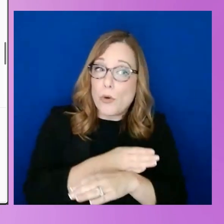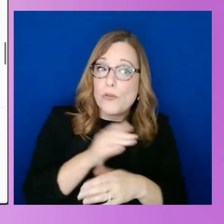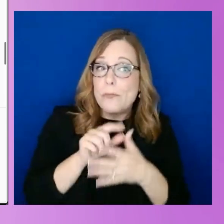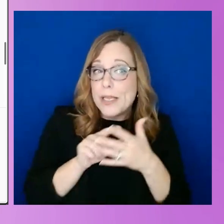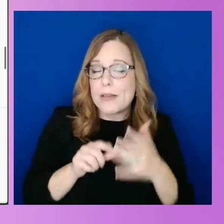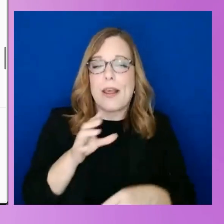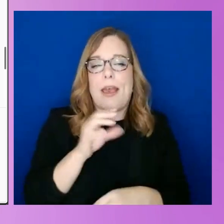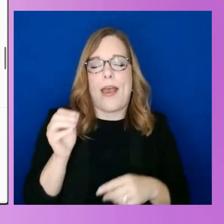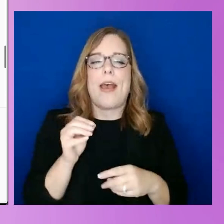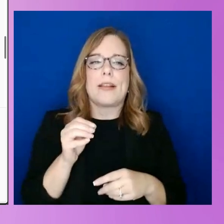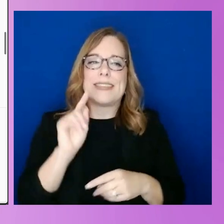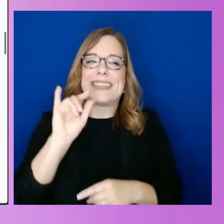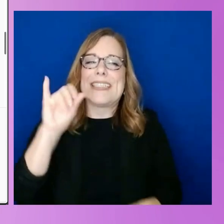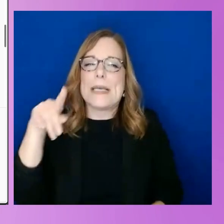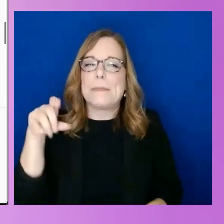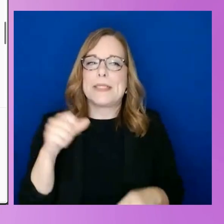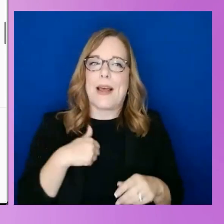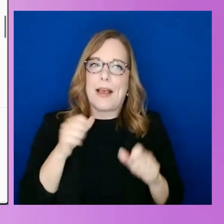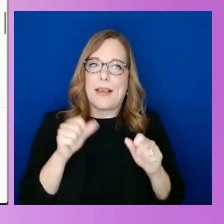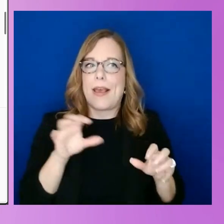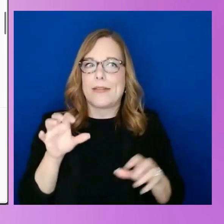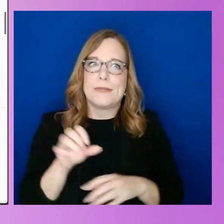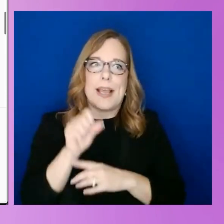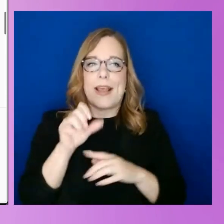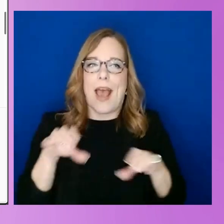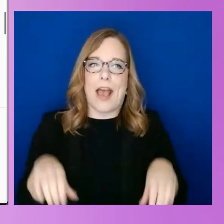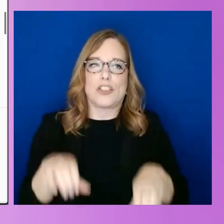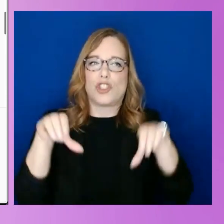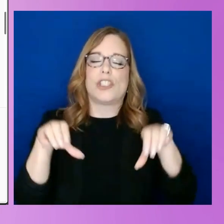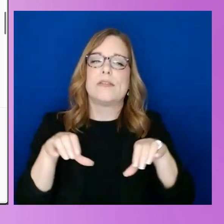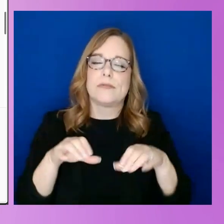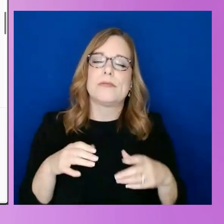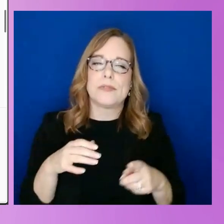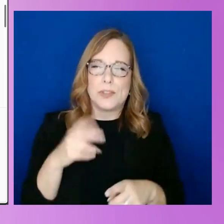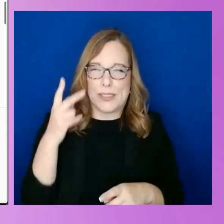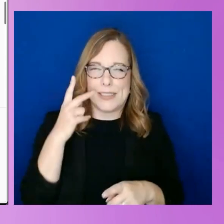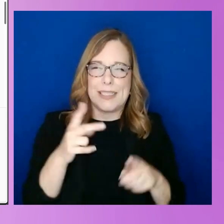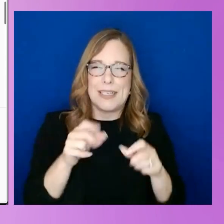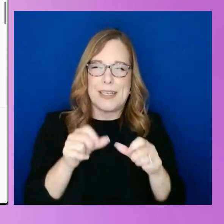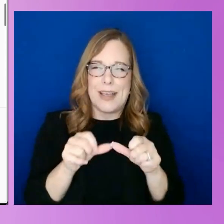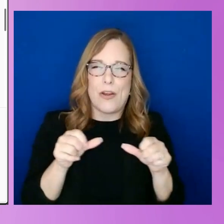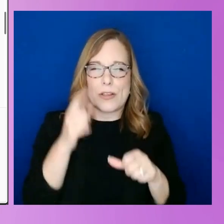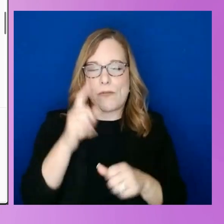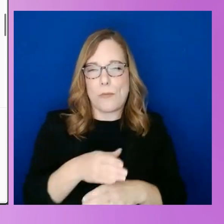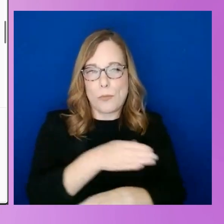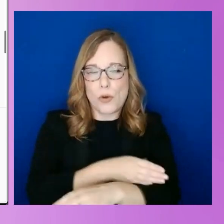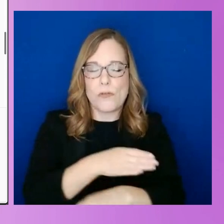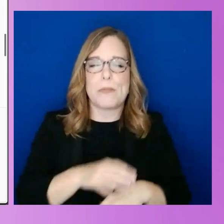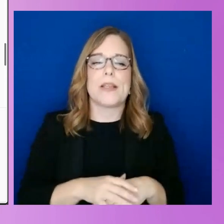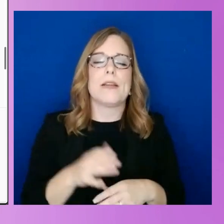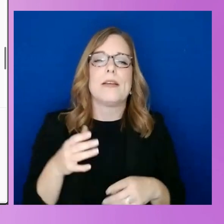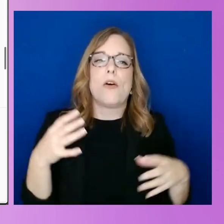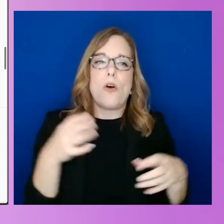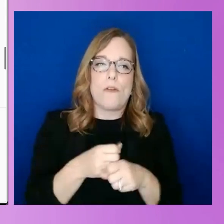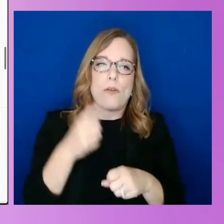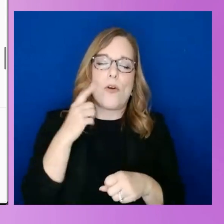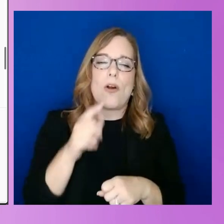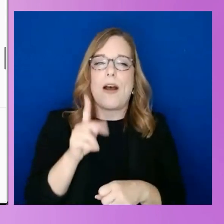can see here, there's the areas for improvement. Here, there's an overview of key contributions to the meeting.